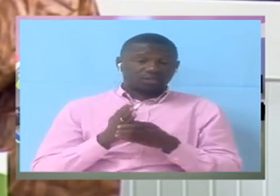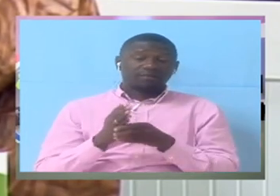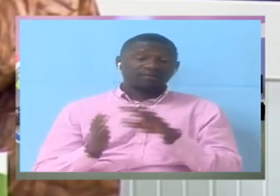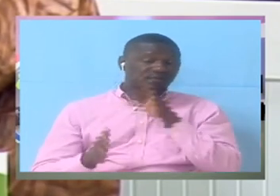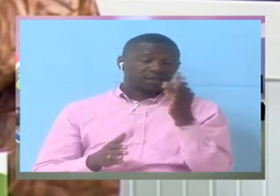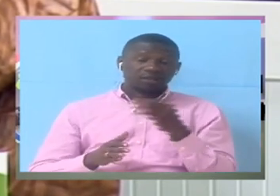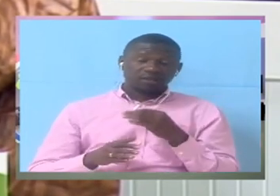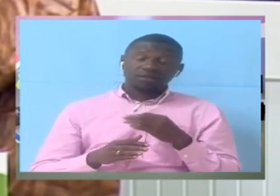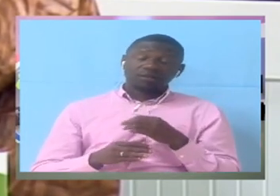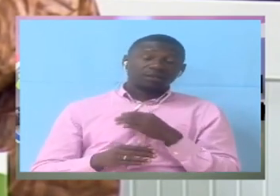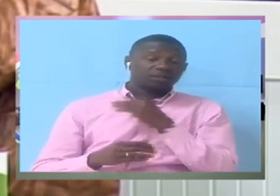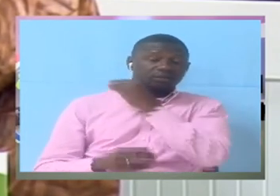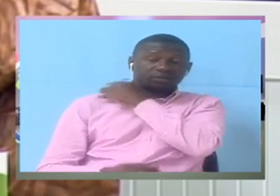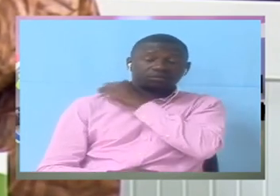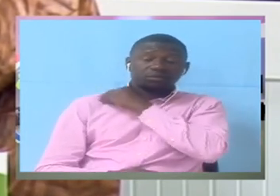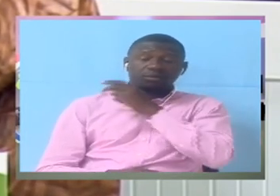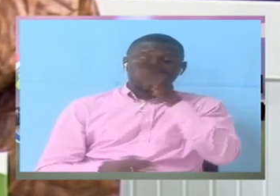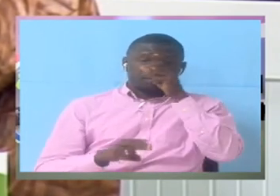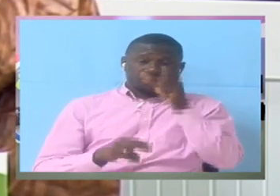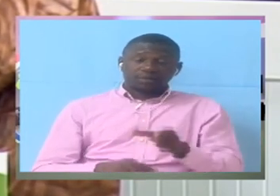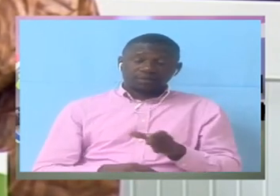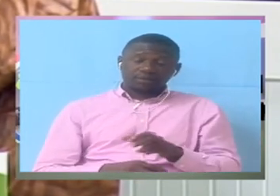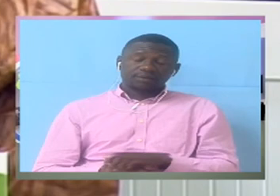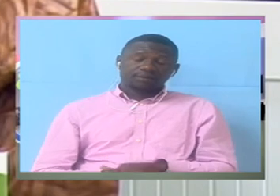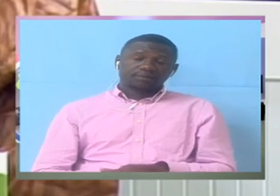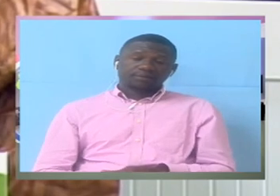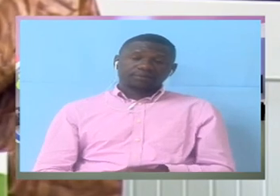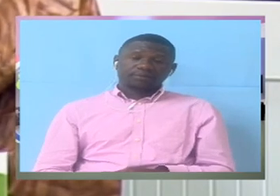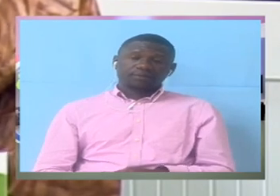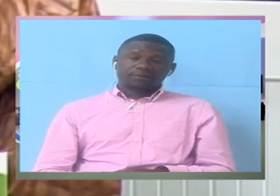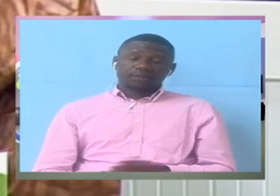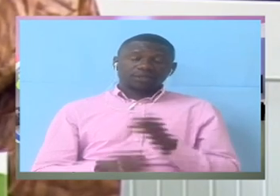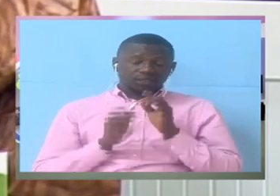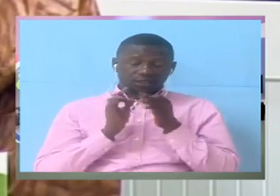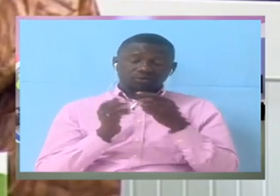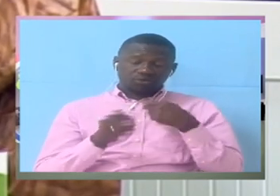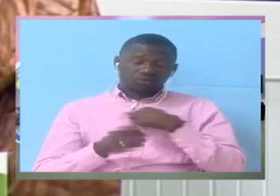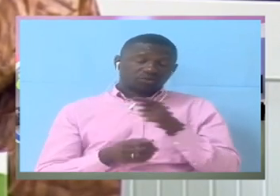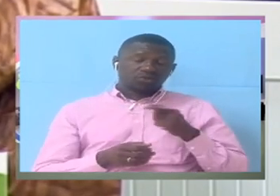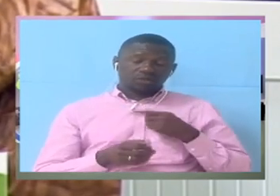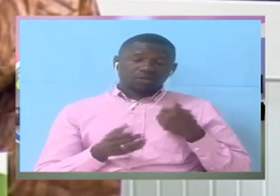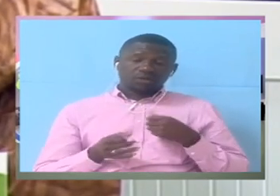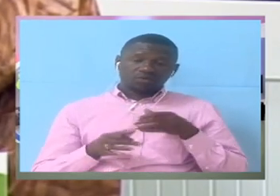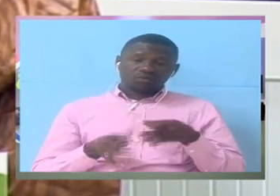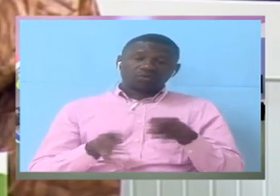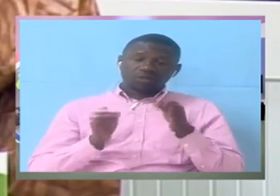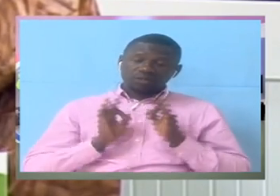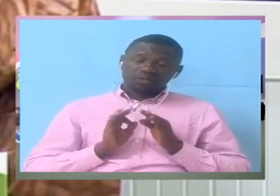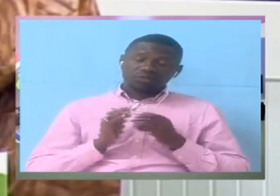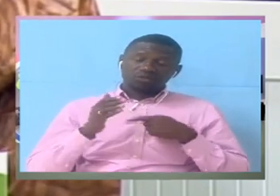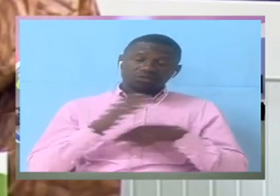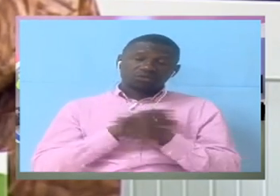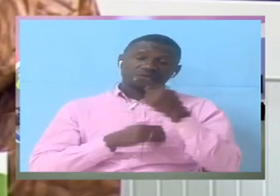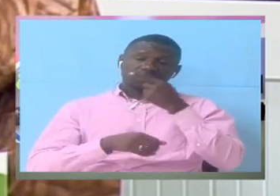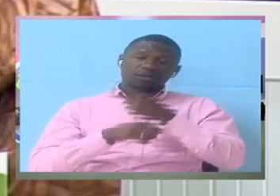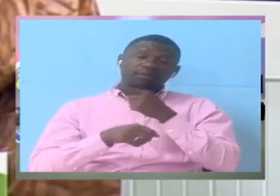very high official. He came and said to us, now we are taking you to the Gambia.